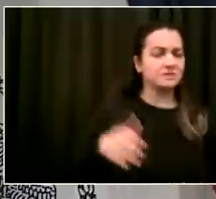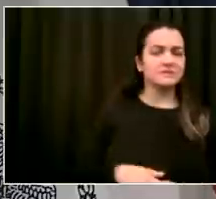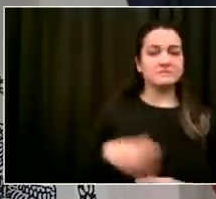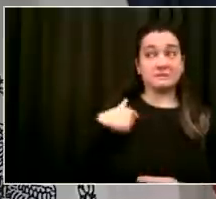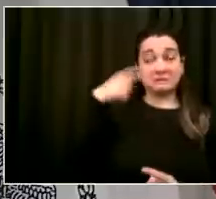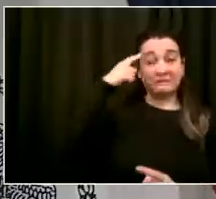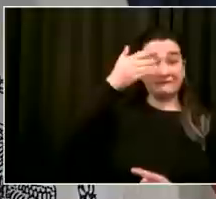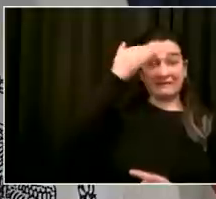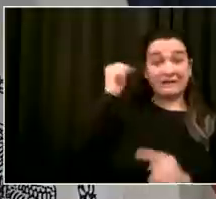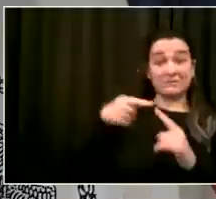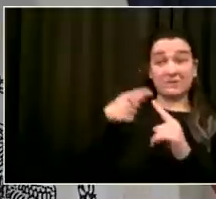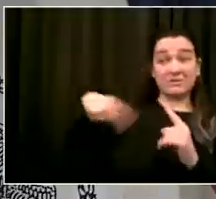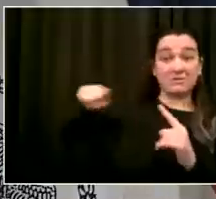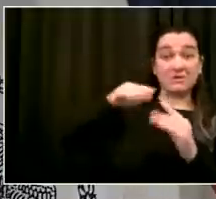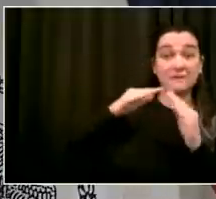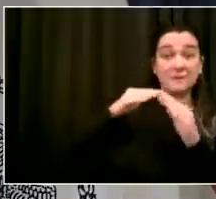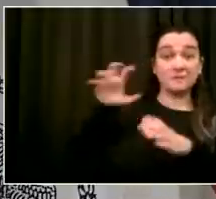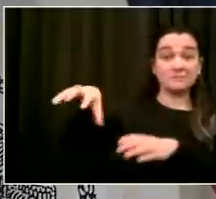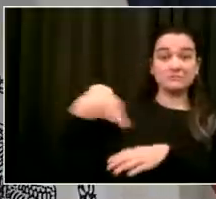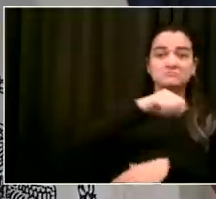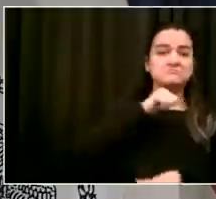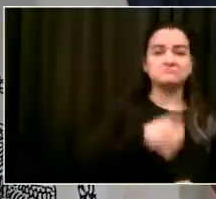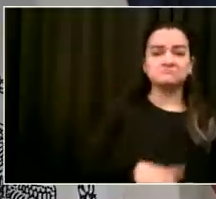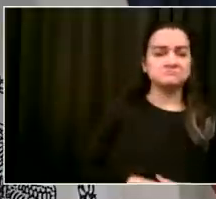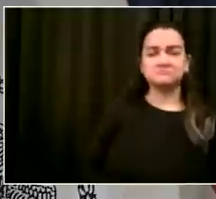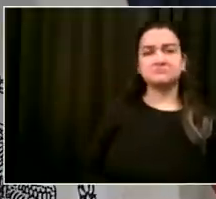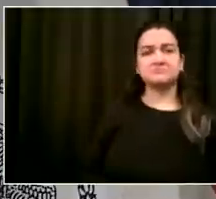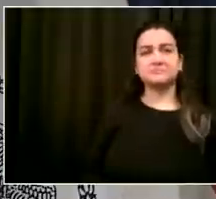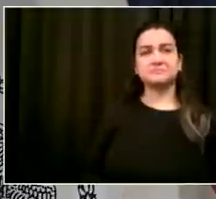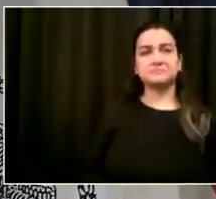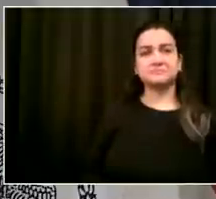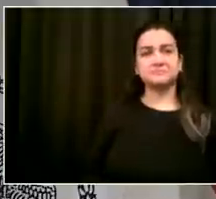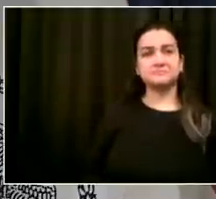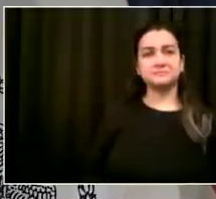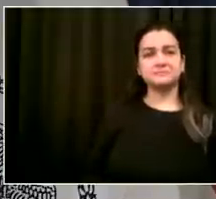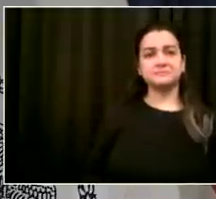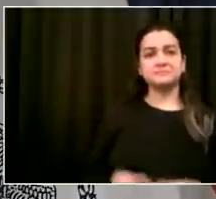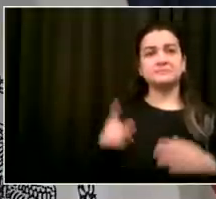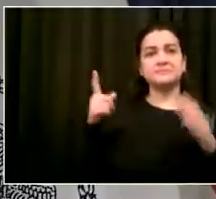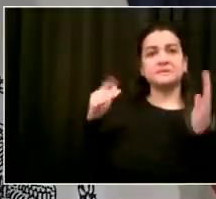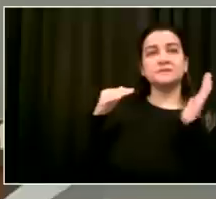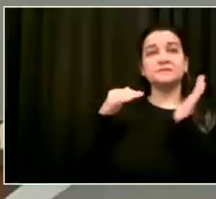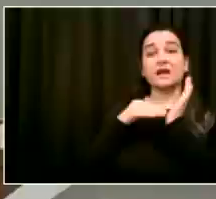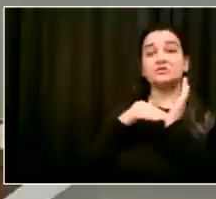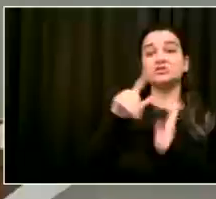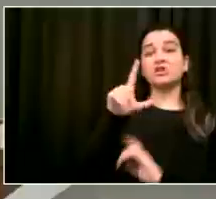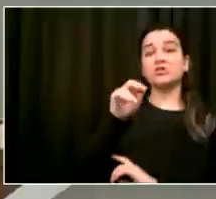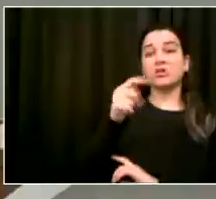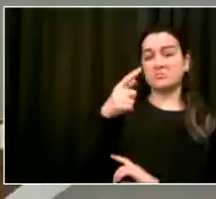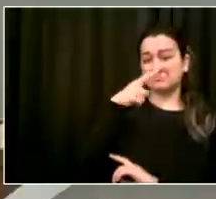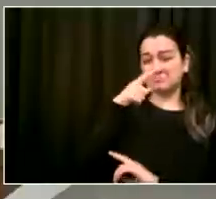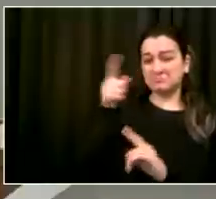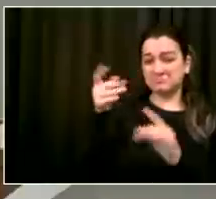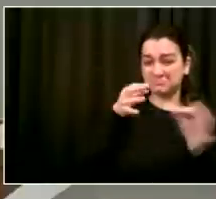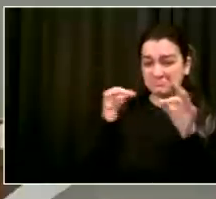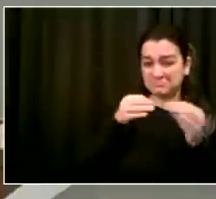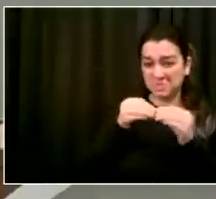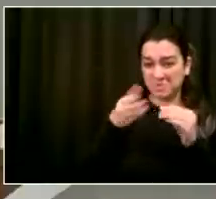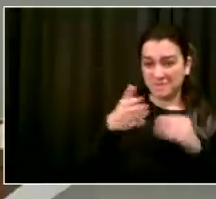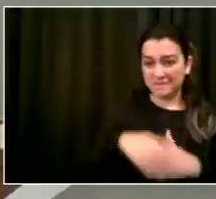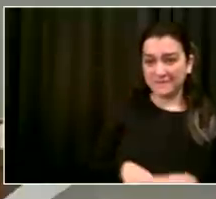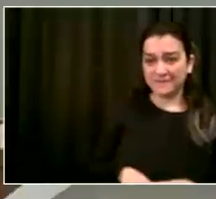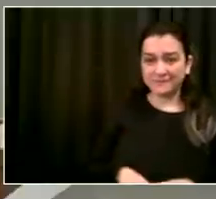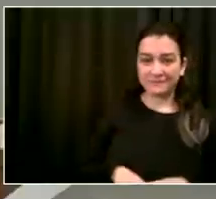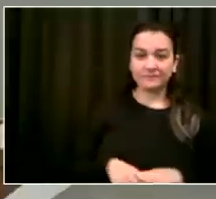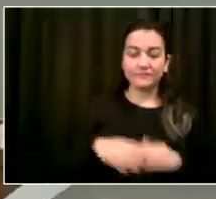and trust-building campaign is being built? Yeah, absolutely. And I would actually say you hit the main points, Mr. Mayor. From day